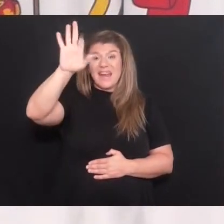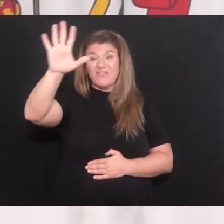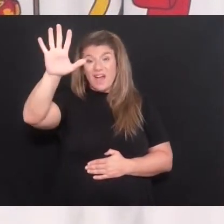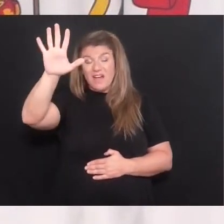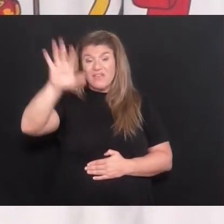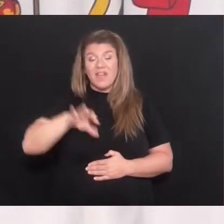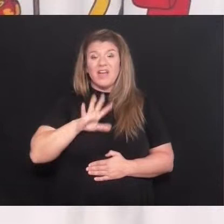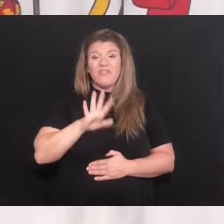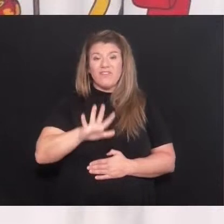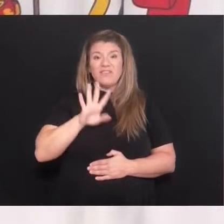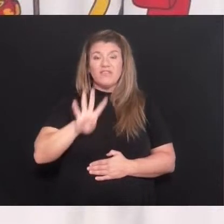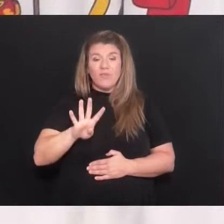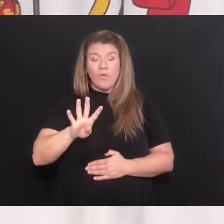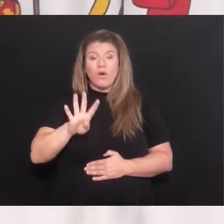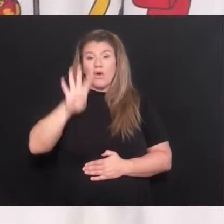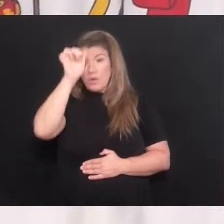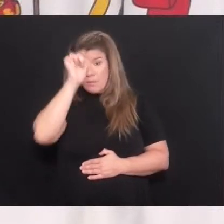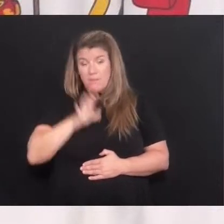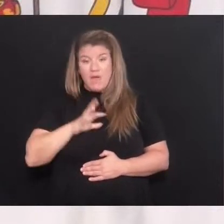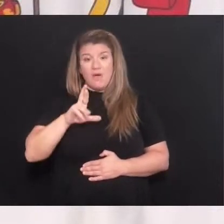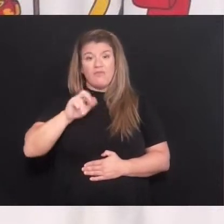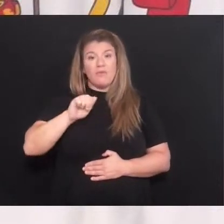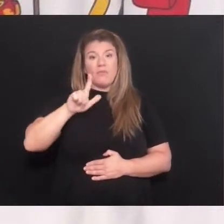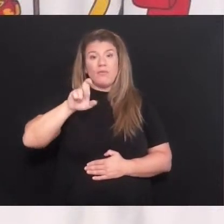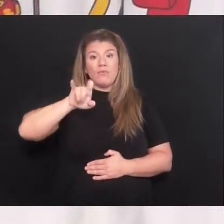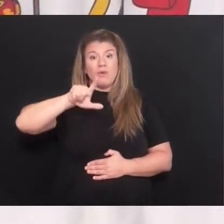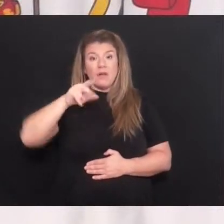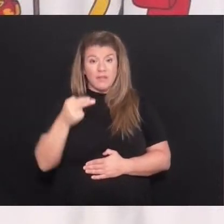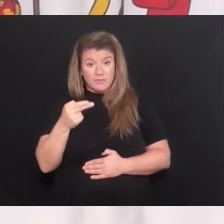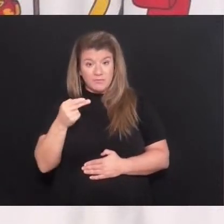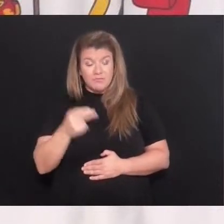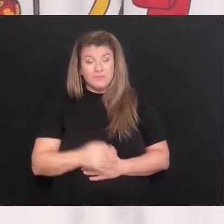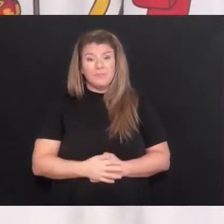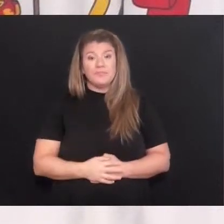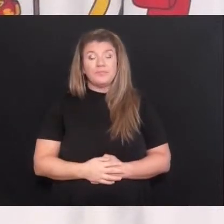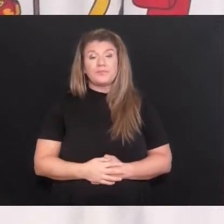3,195th death is a 54-year-old male from Raleigh County.